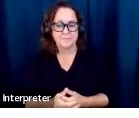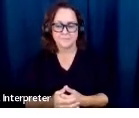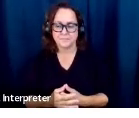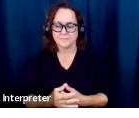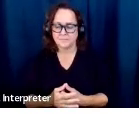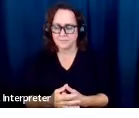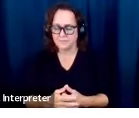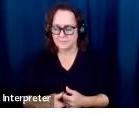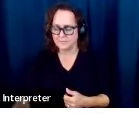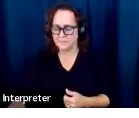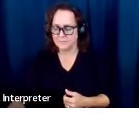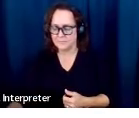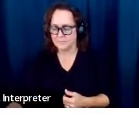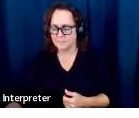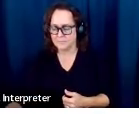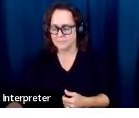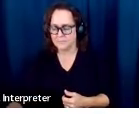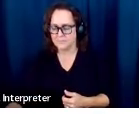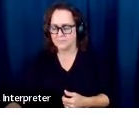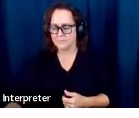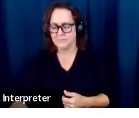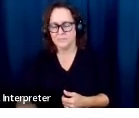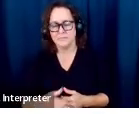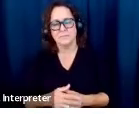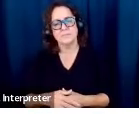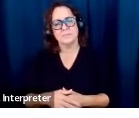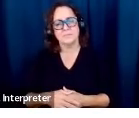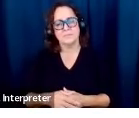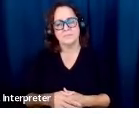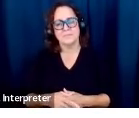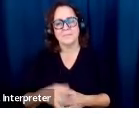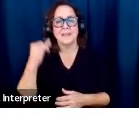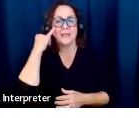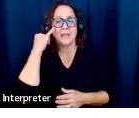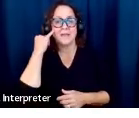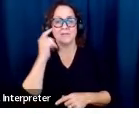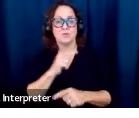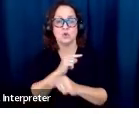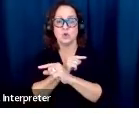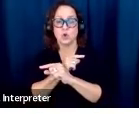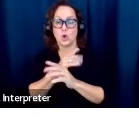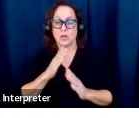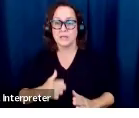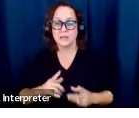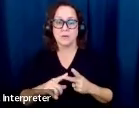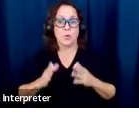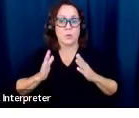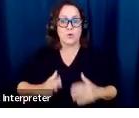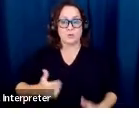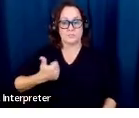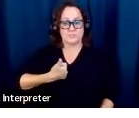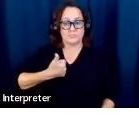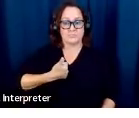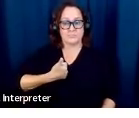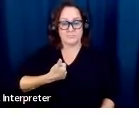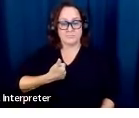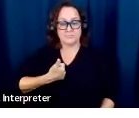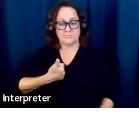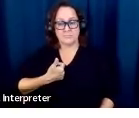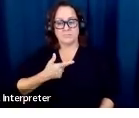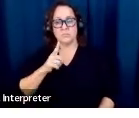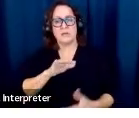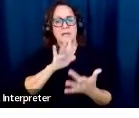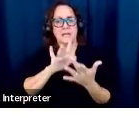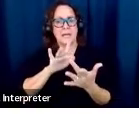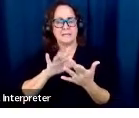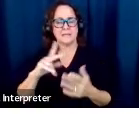Robin. Thanks, Michelle. Yeah, if you're like guardian or the person themselves and release information, all that stuff, you can